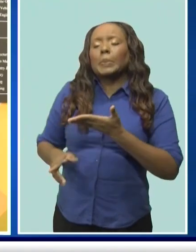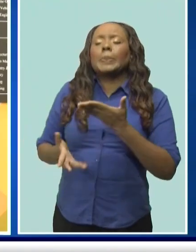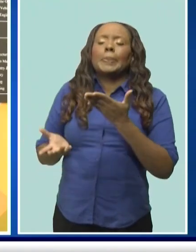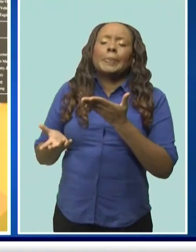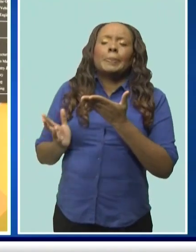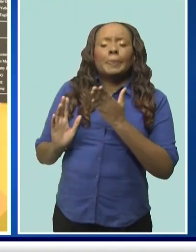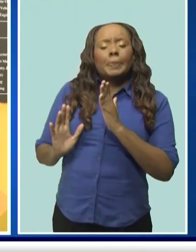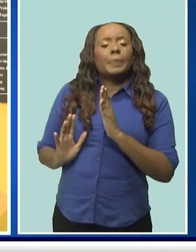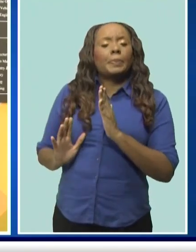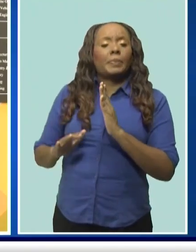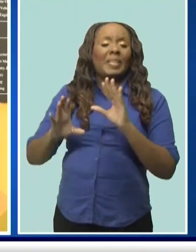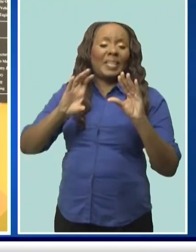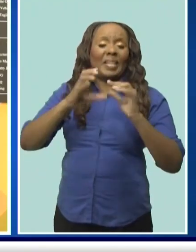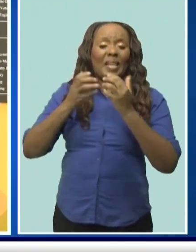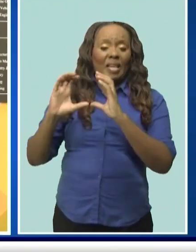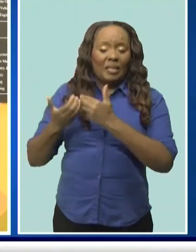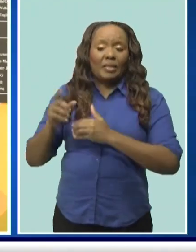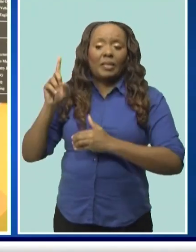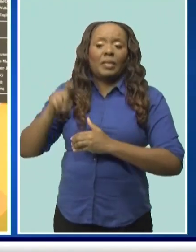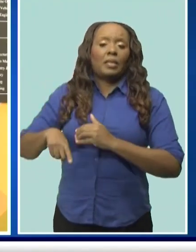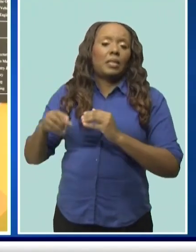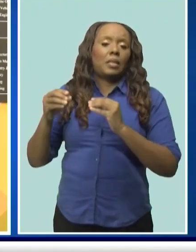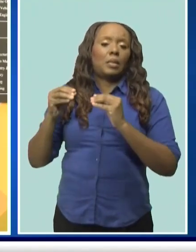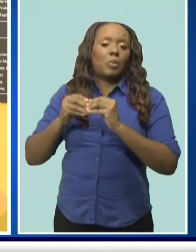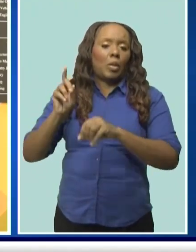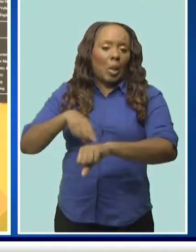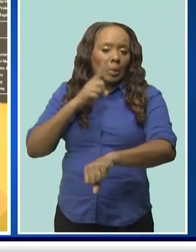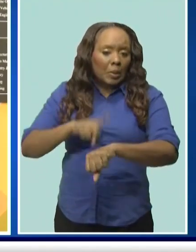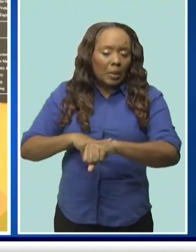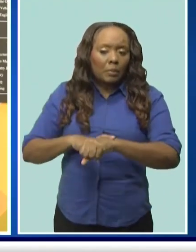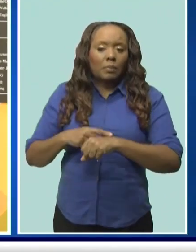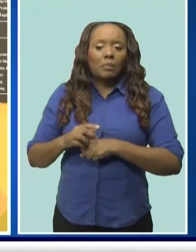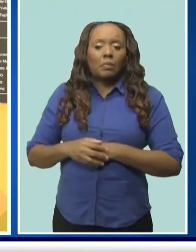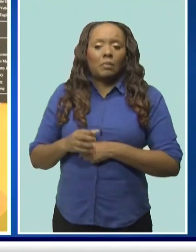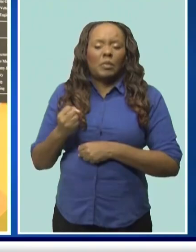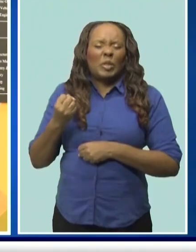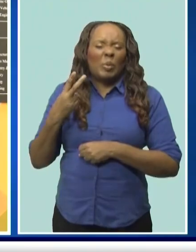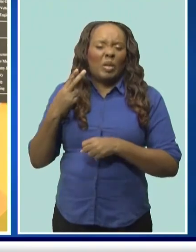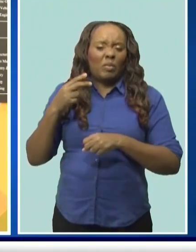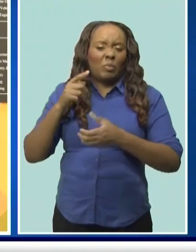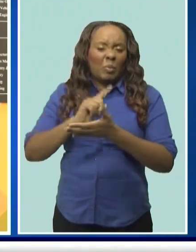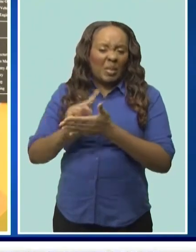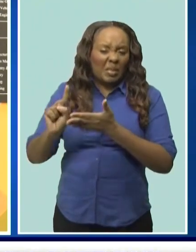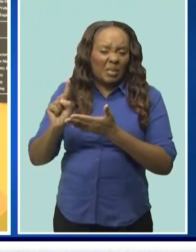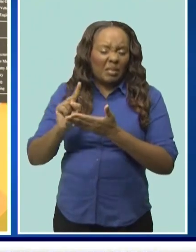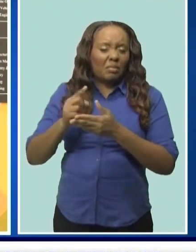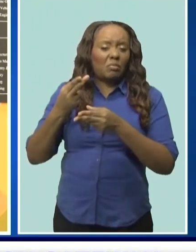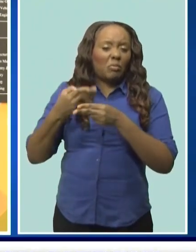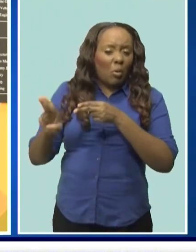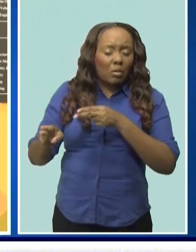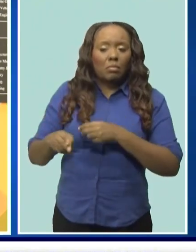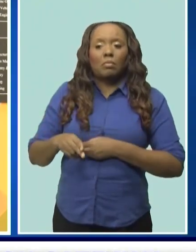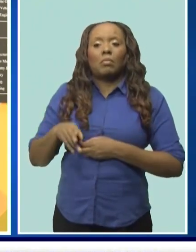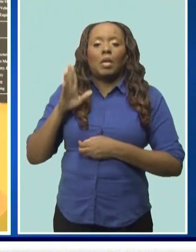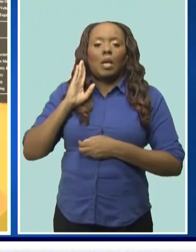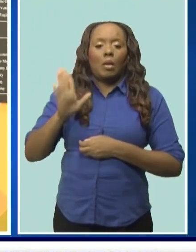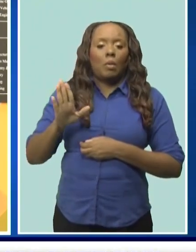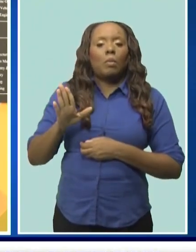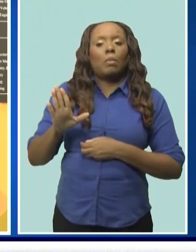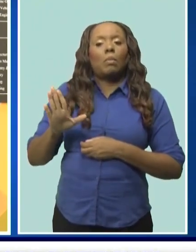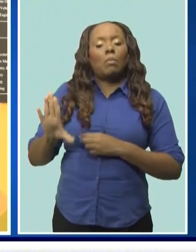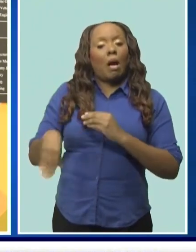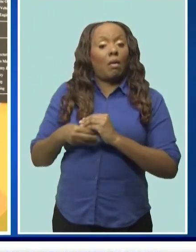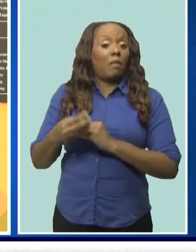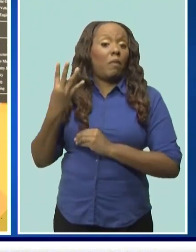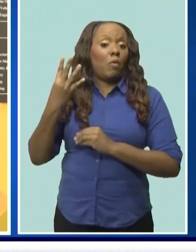so we're going to move it from 12 weeks training to a cohort being for 16 weeks. And we believe that this will give you a